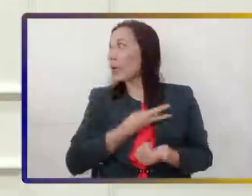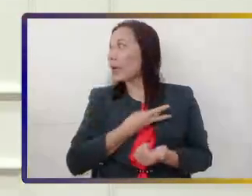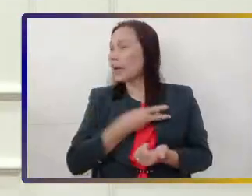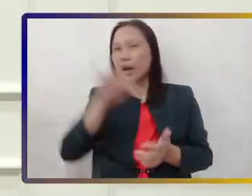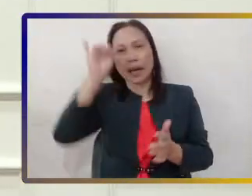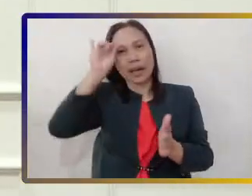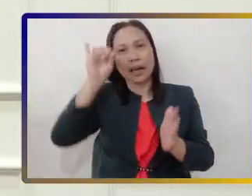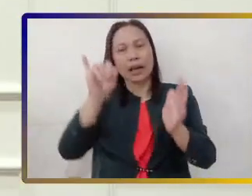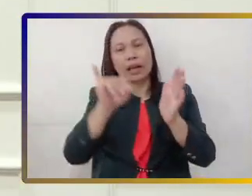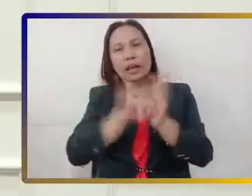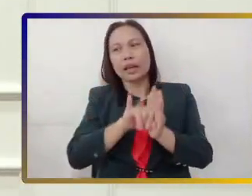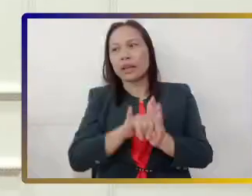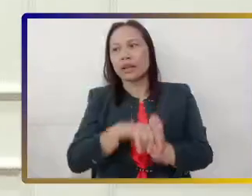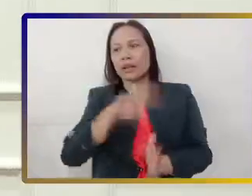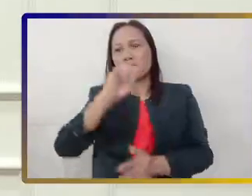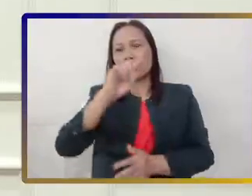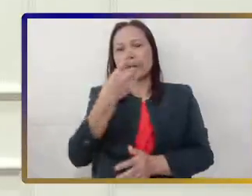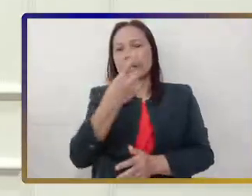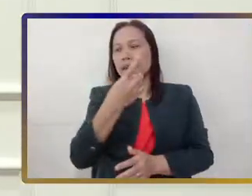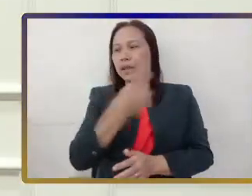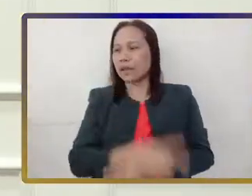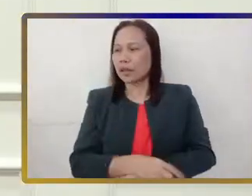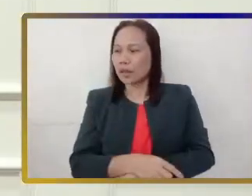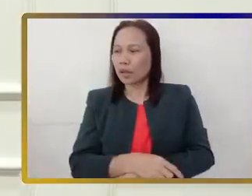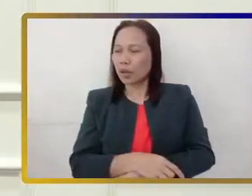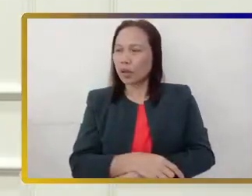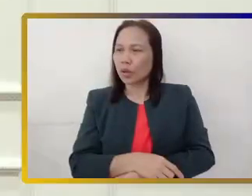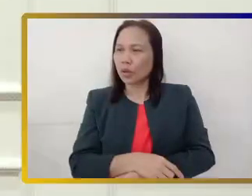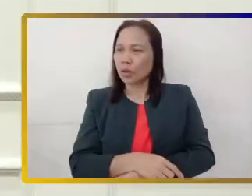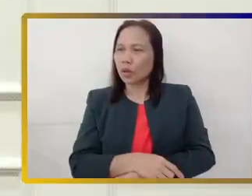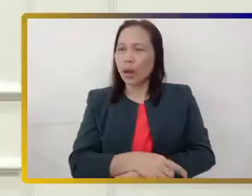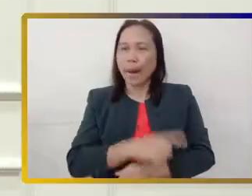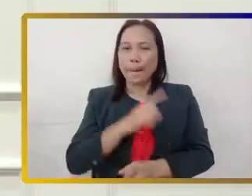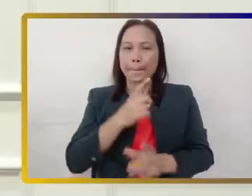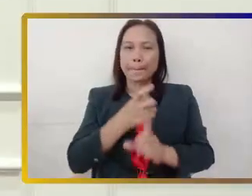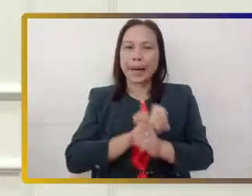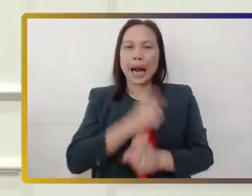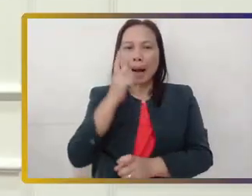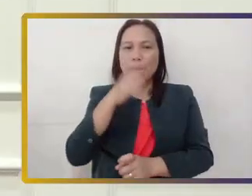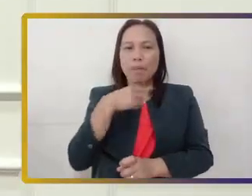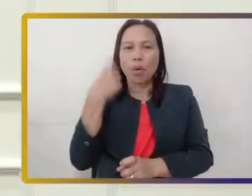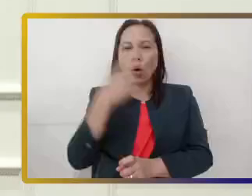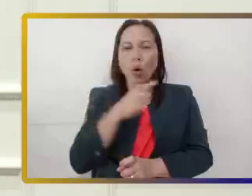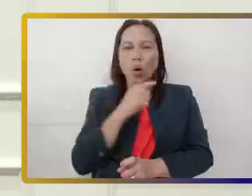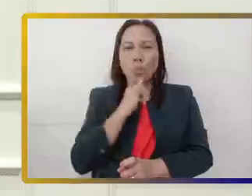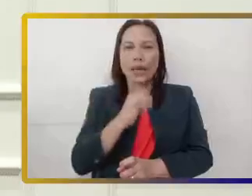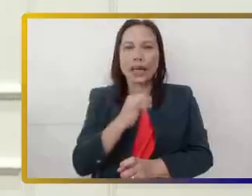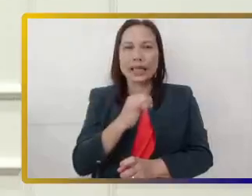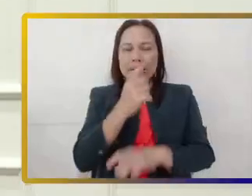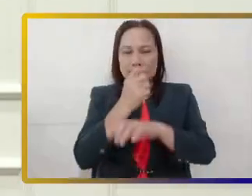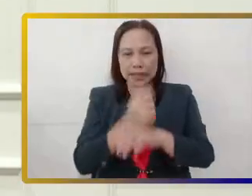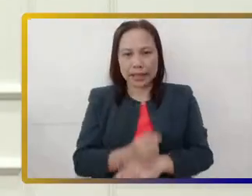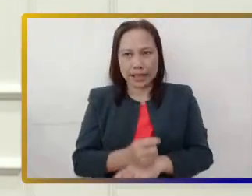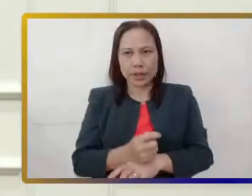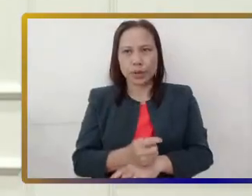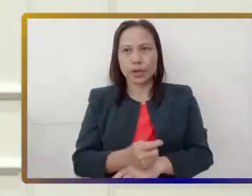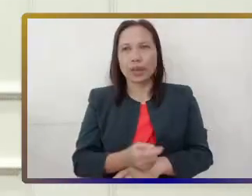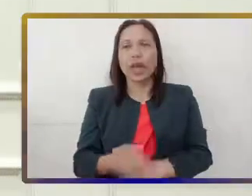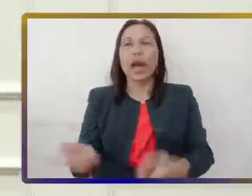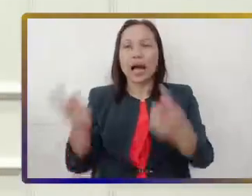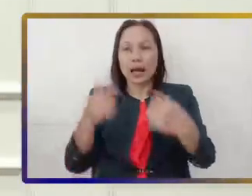rightentify first point or from whom is the tradition coming from